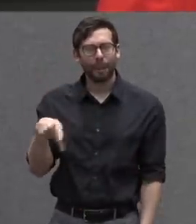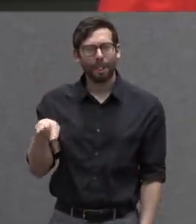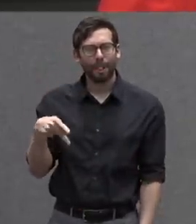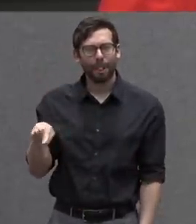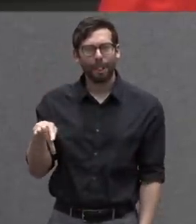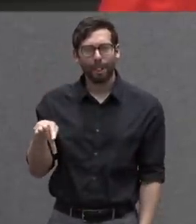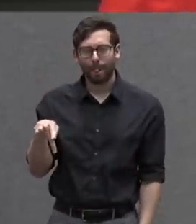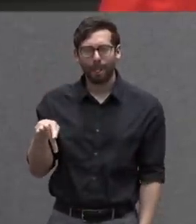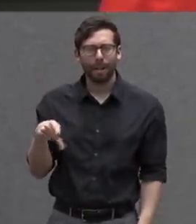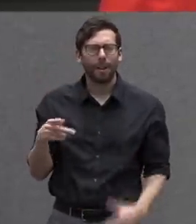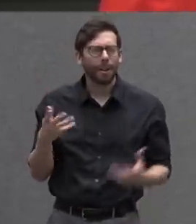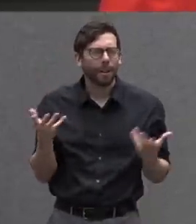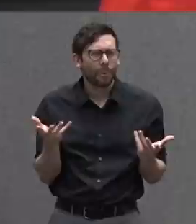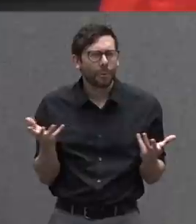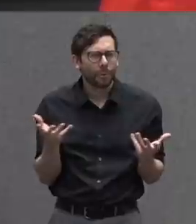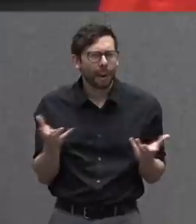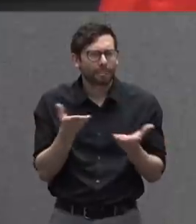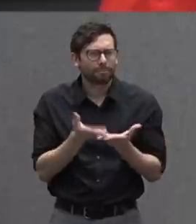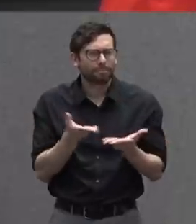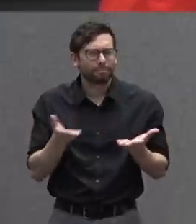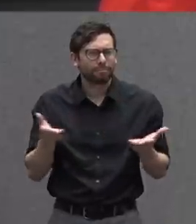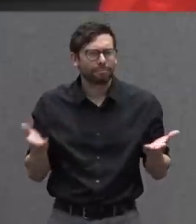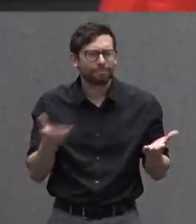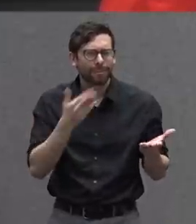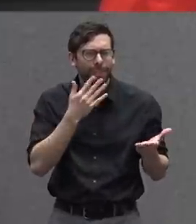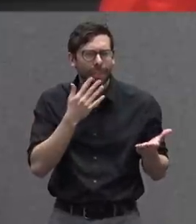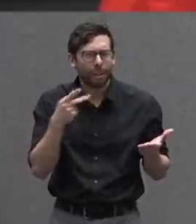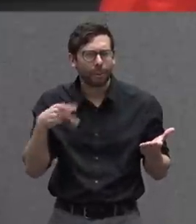What was it that was purple?